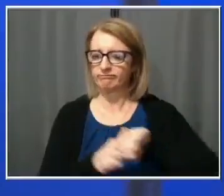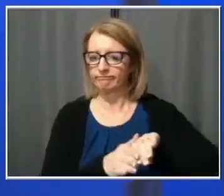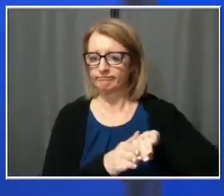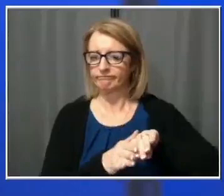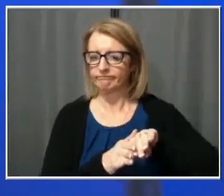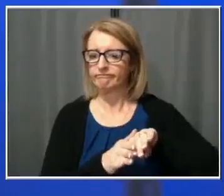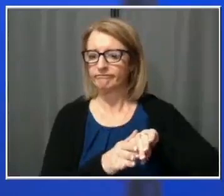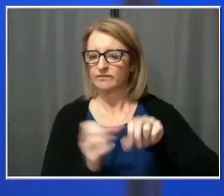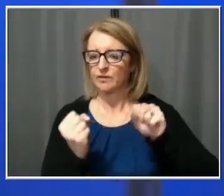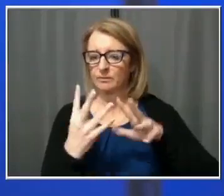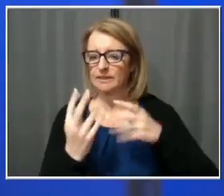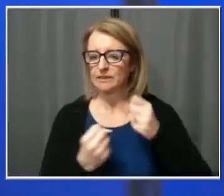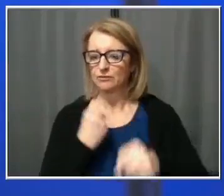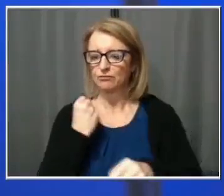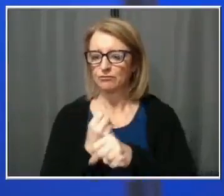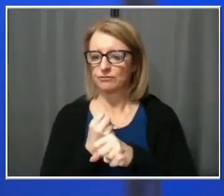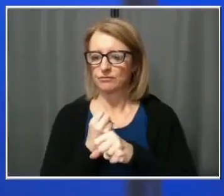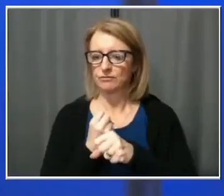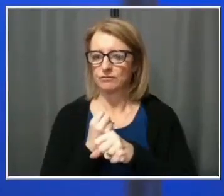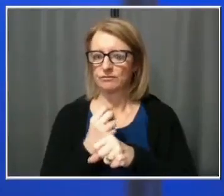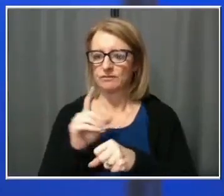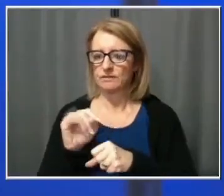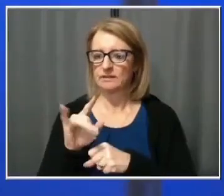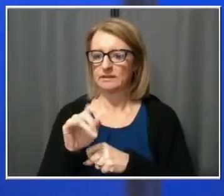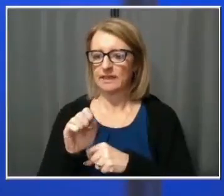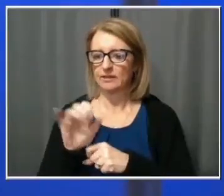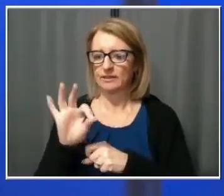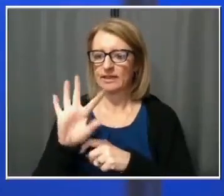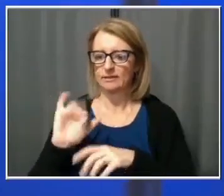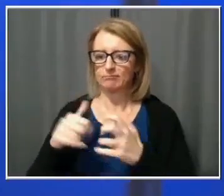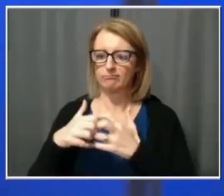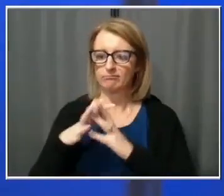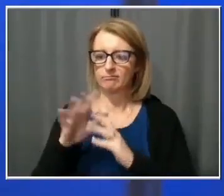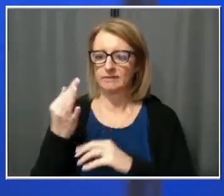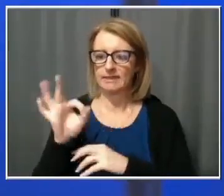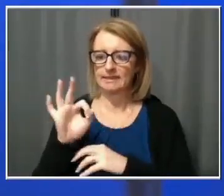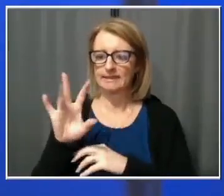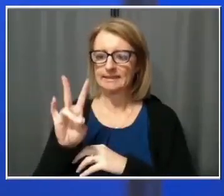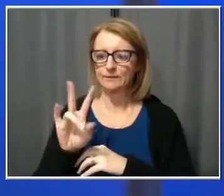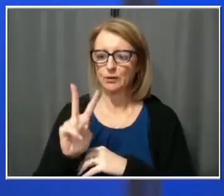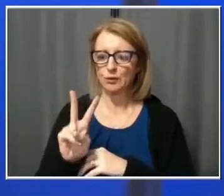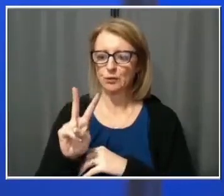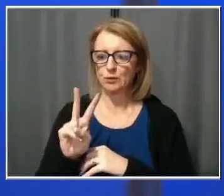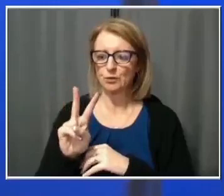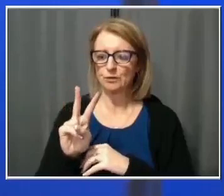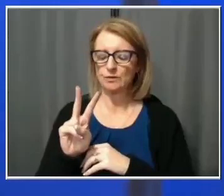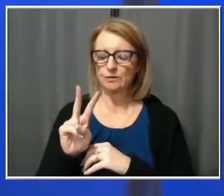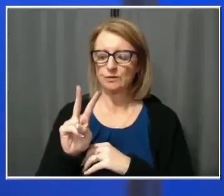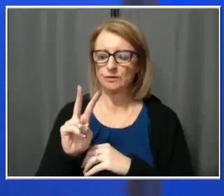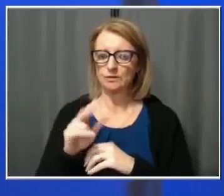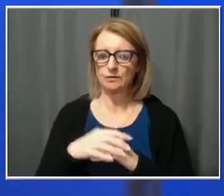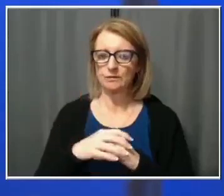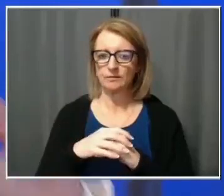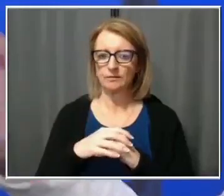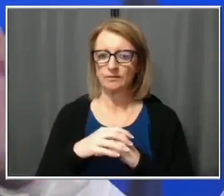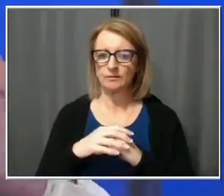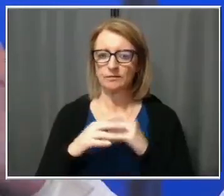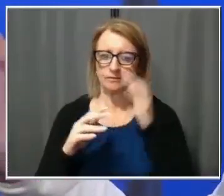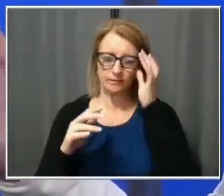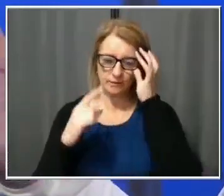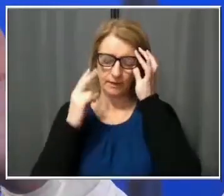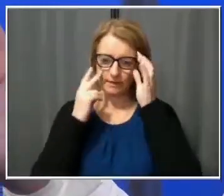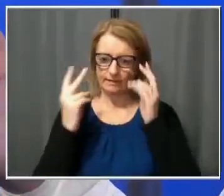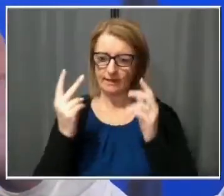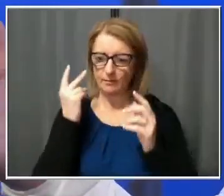a long time. Title IX wasn't even implemented until 1972. So think about all that time where there